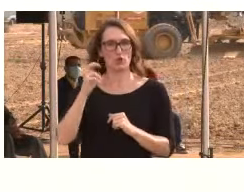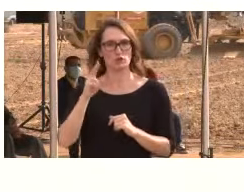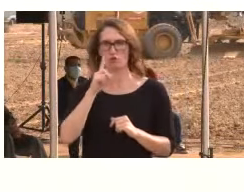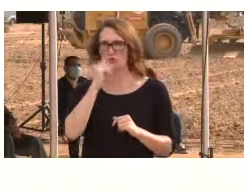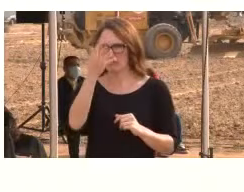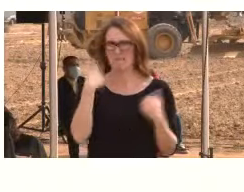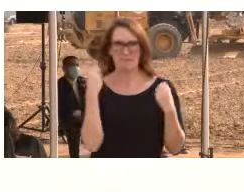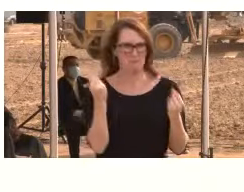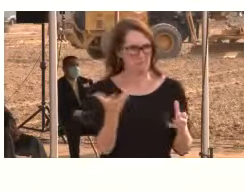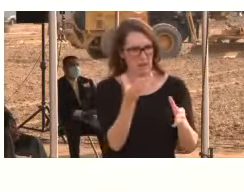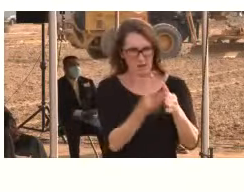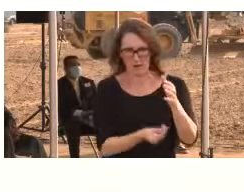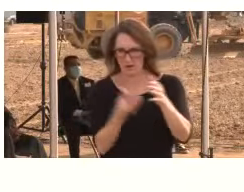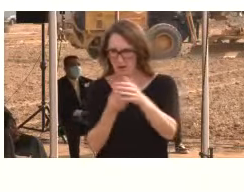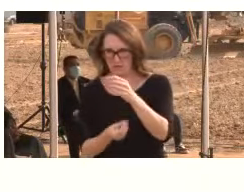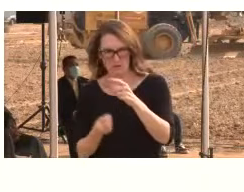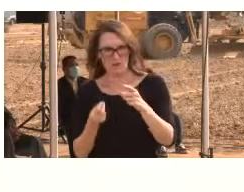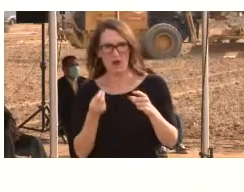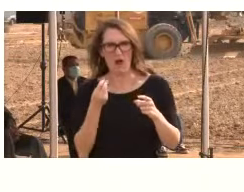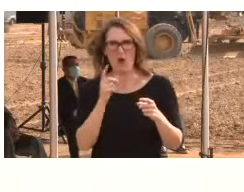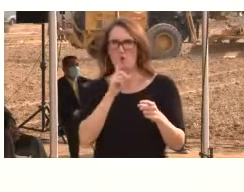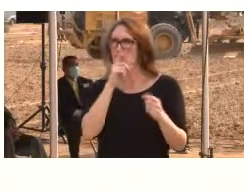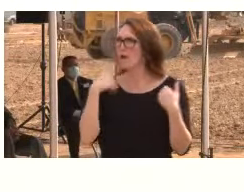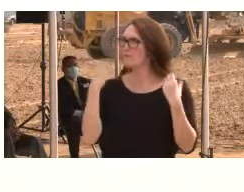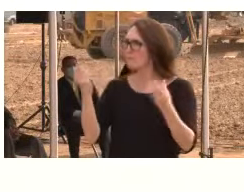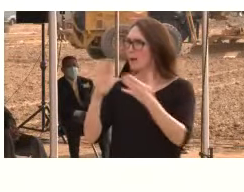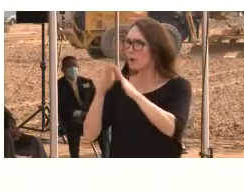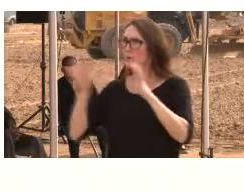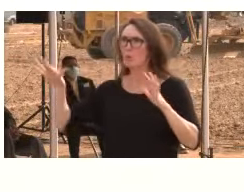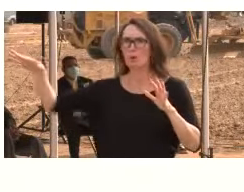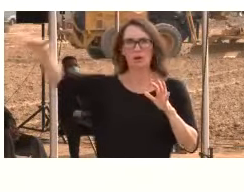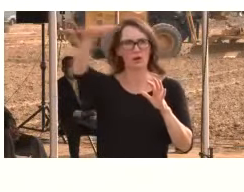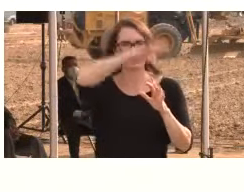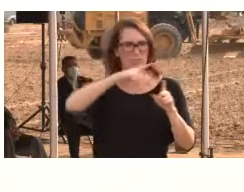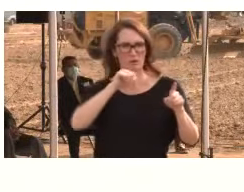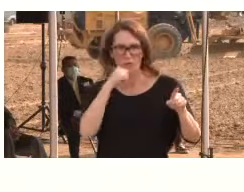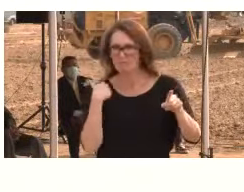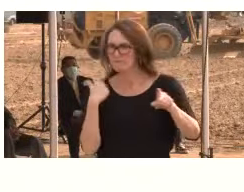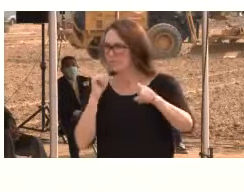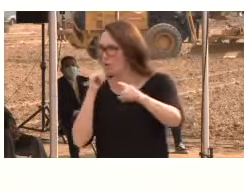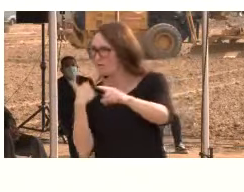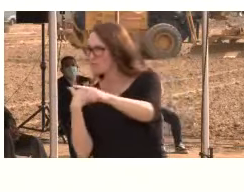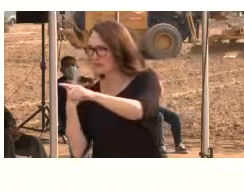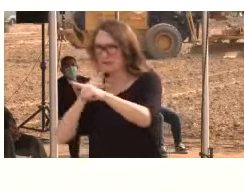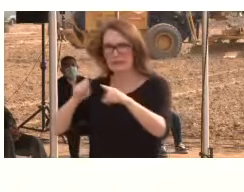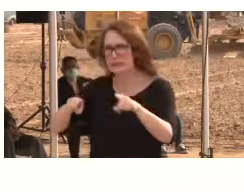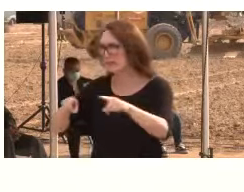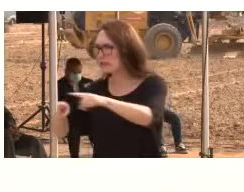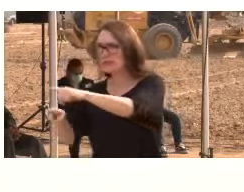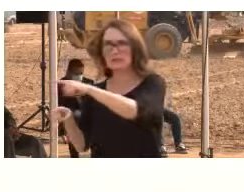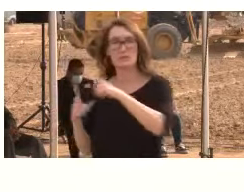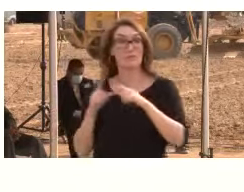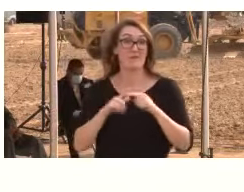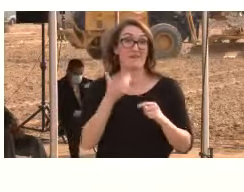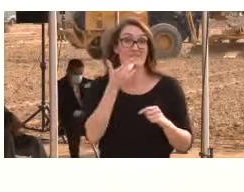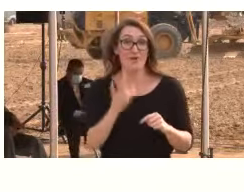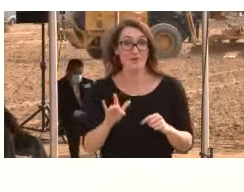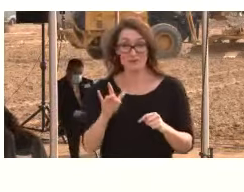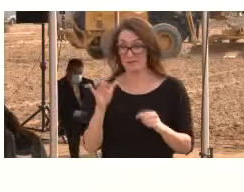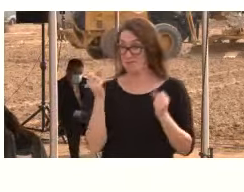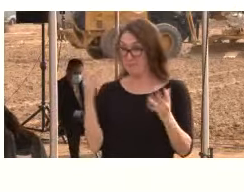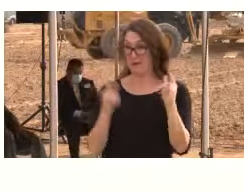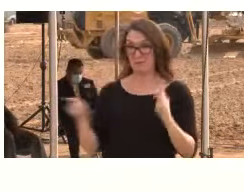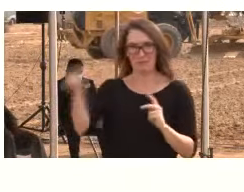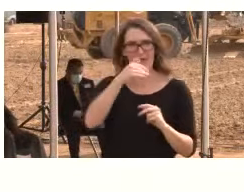filled. There were breaches in our communities throughout our district. Fortunately, there were people that had